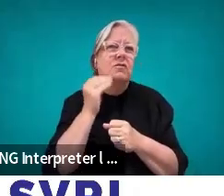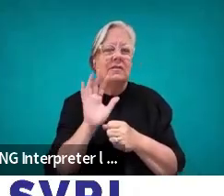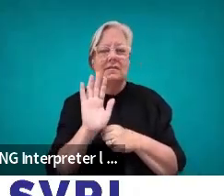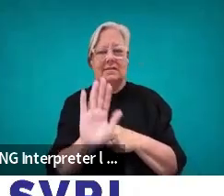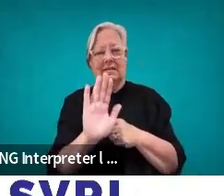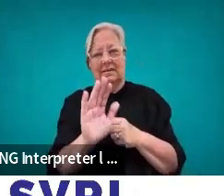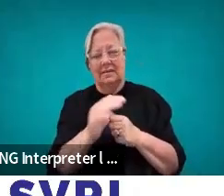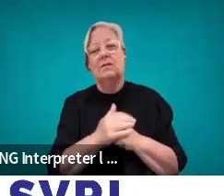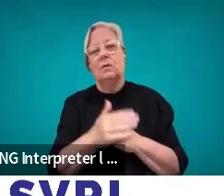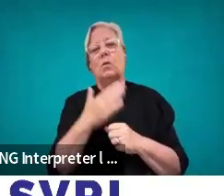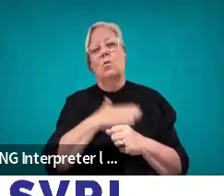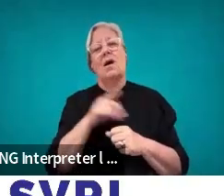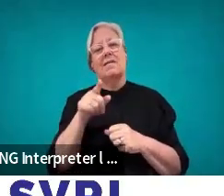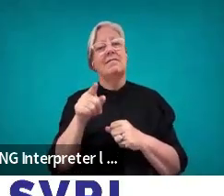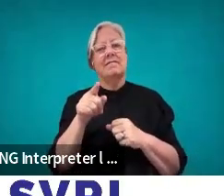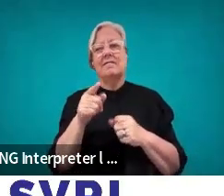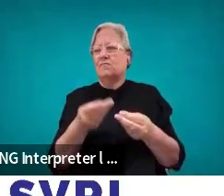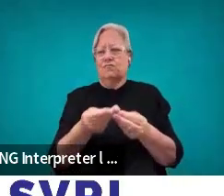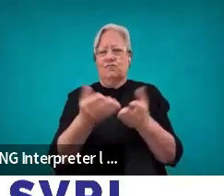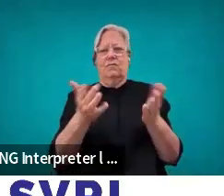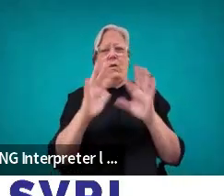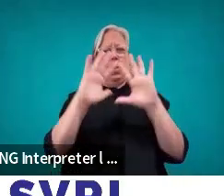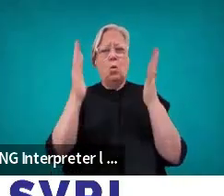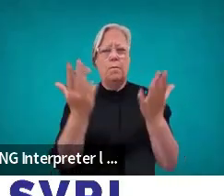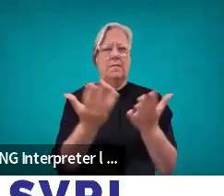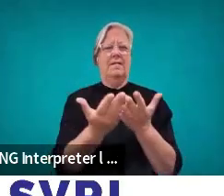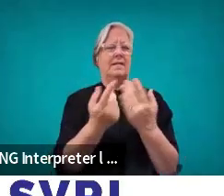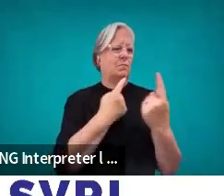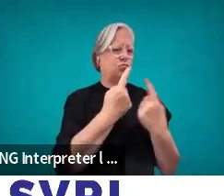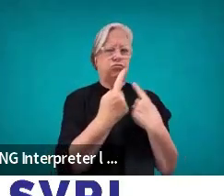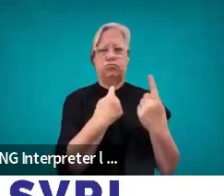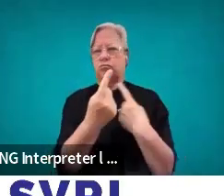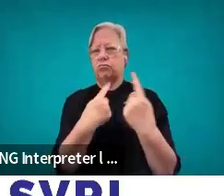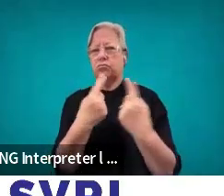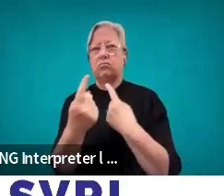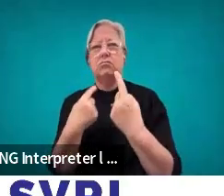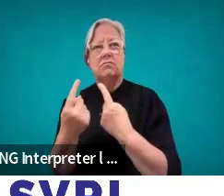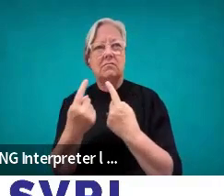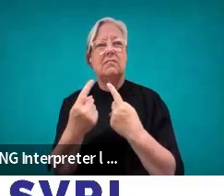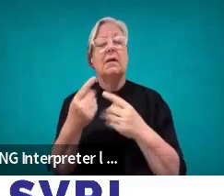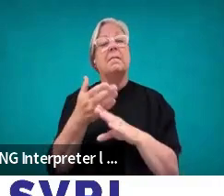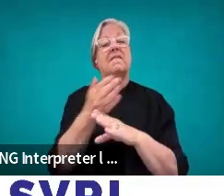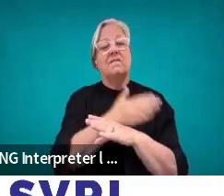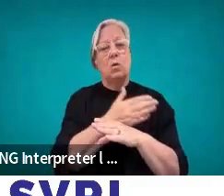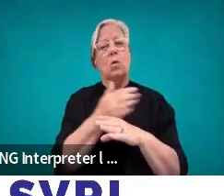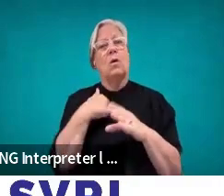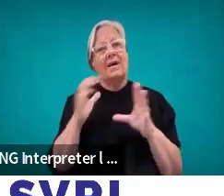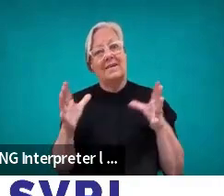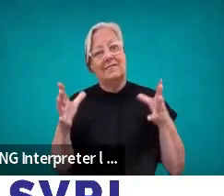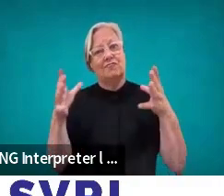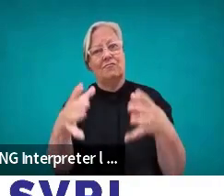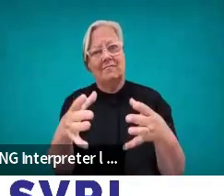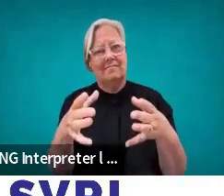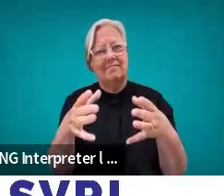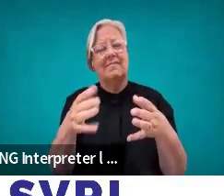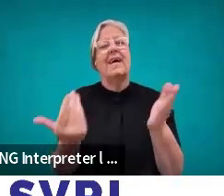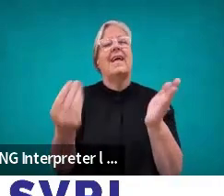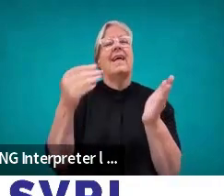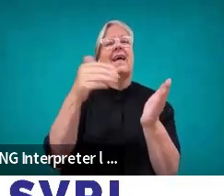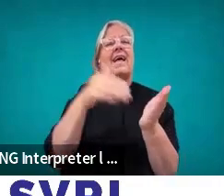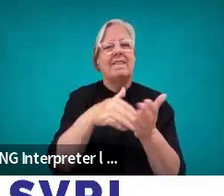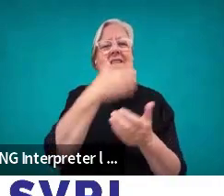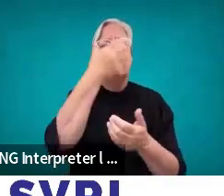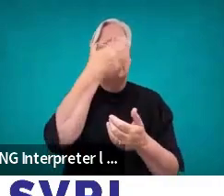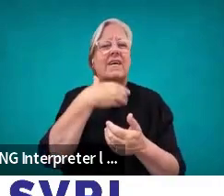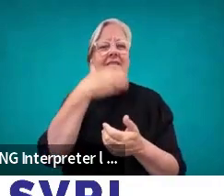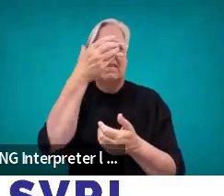global conversations and to help shape the field before we gather together in person. So